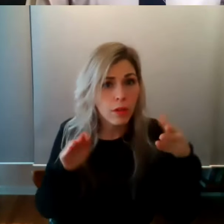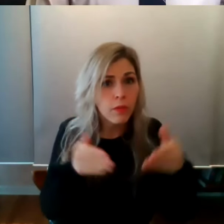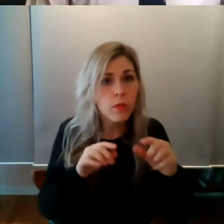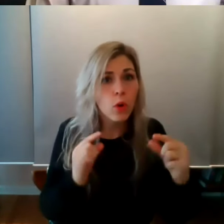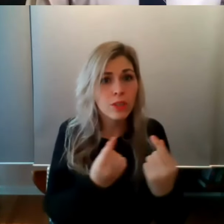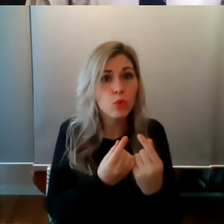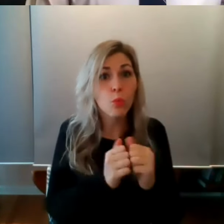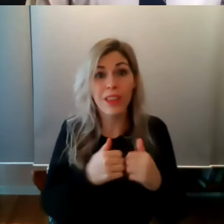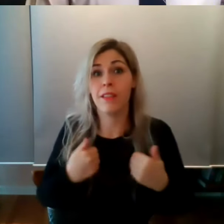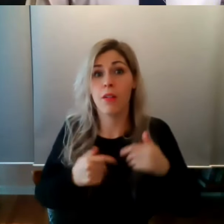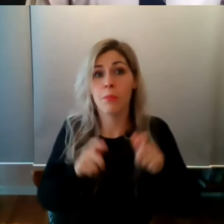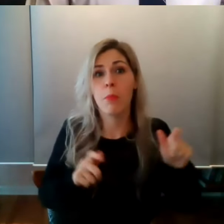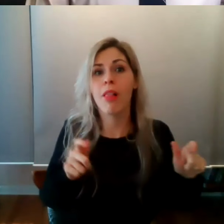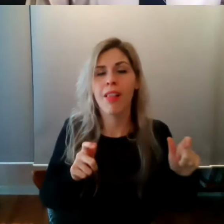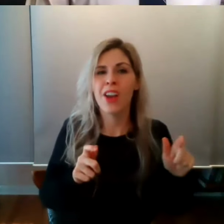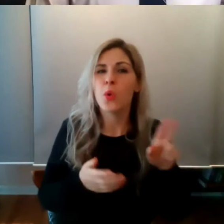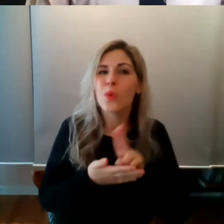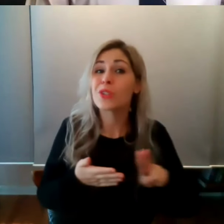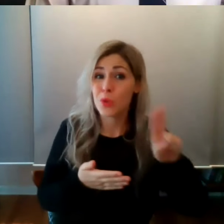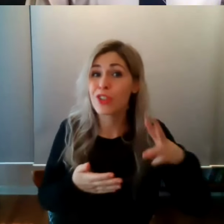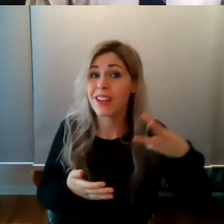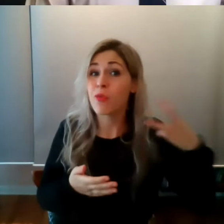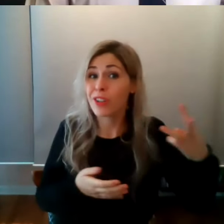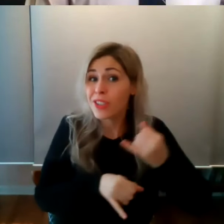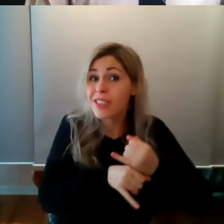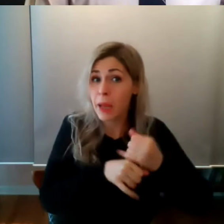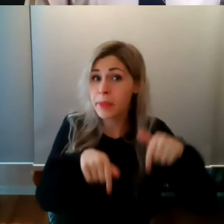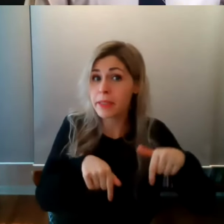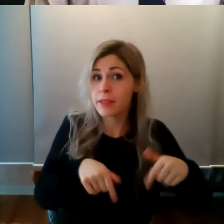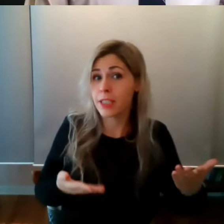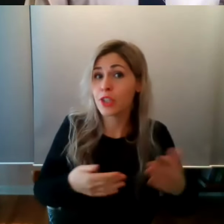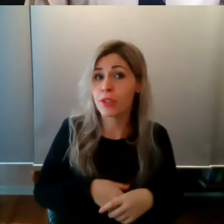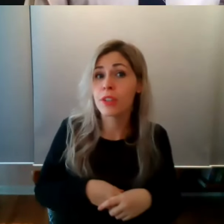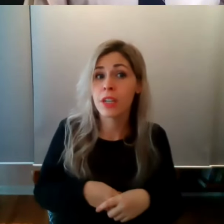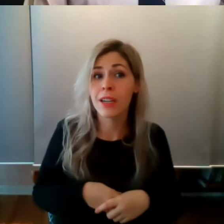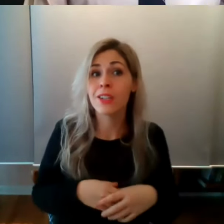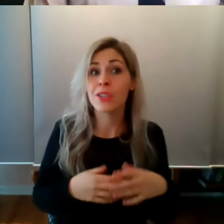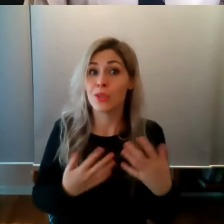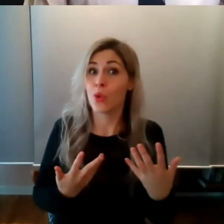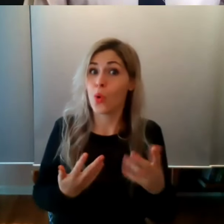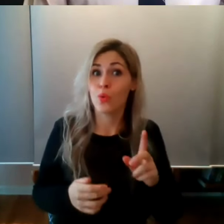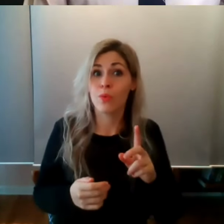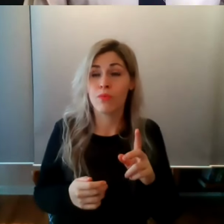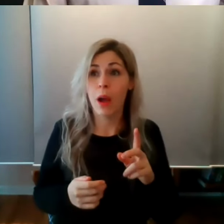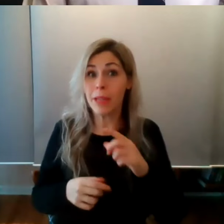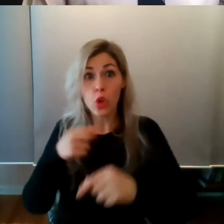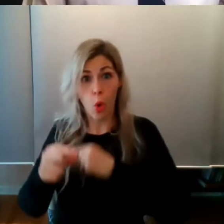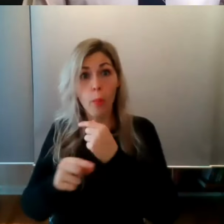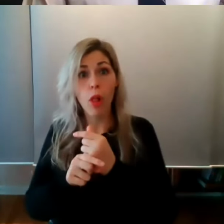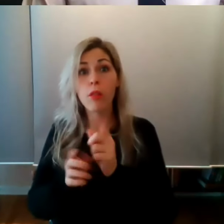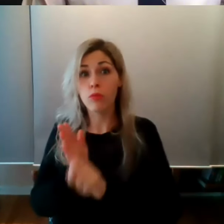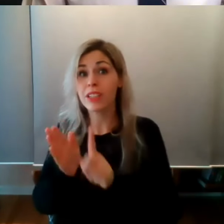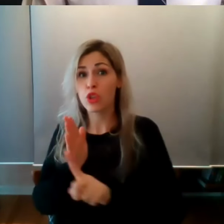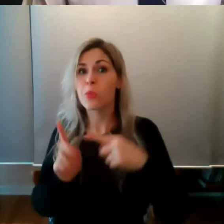did with young people was on the University of Washington's campus. And so bringing it, you know, looking globally, but looking